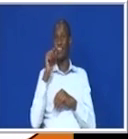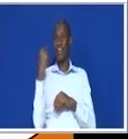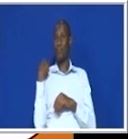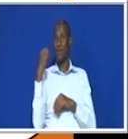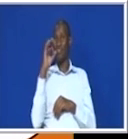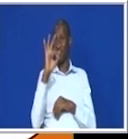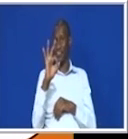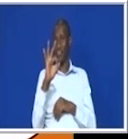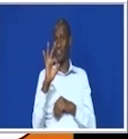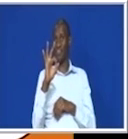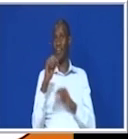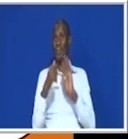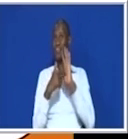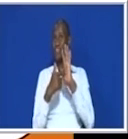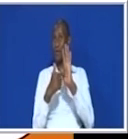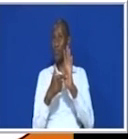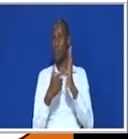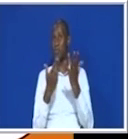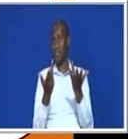our example is